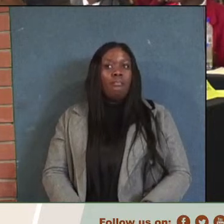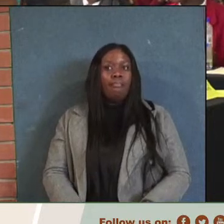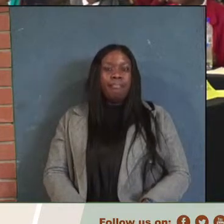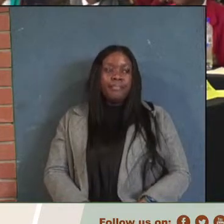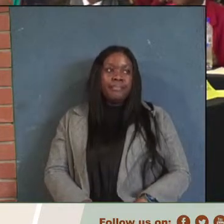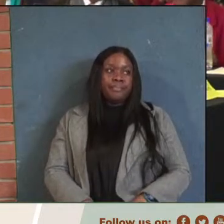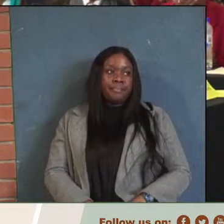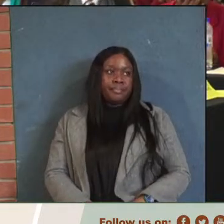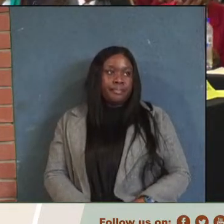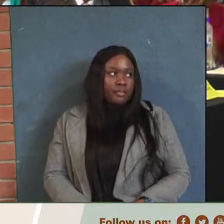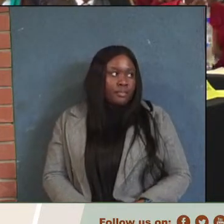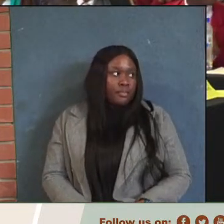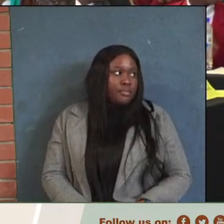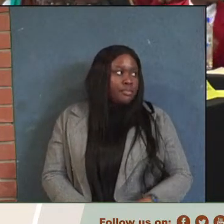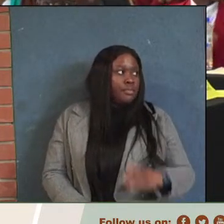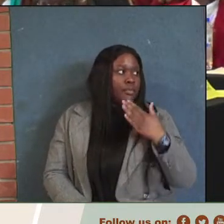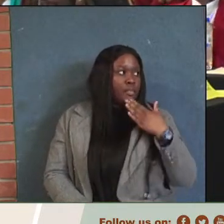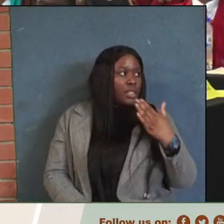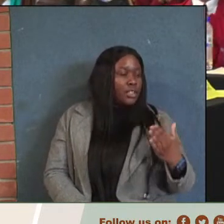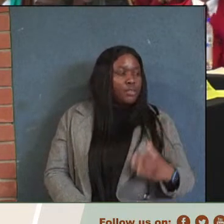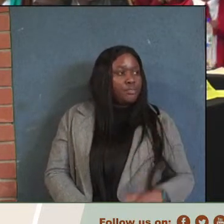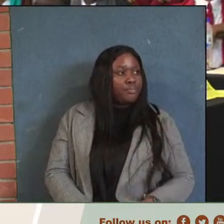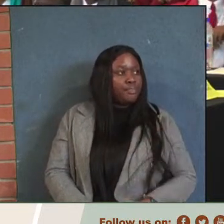Thank you. Thank you.